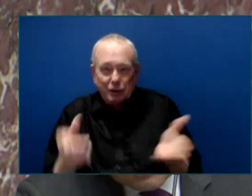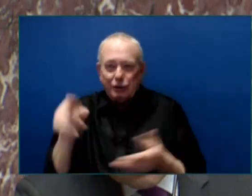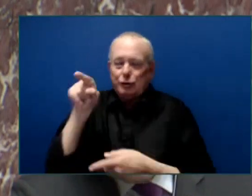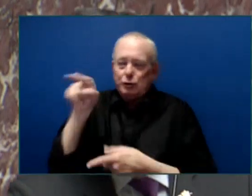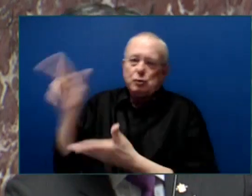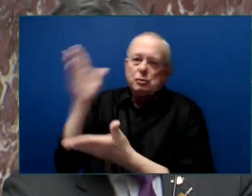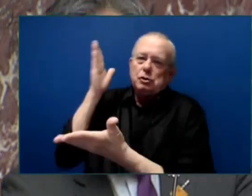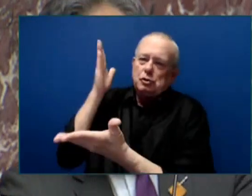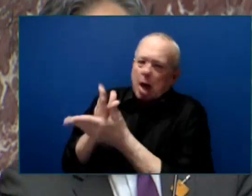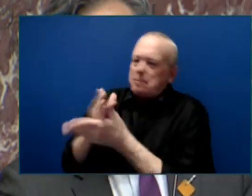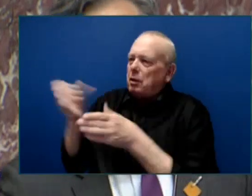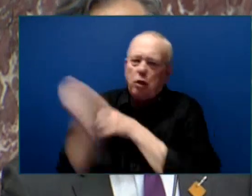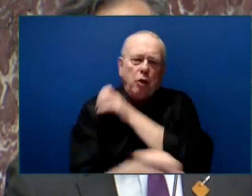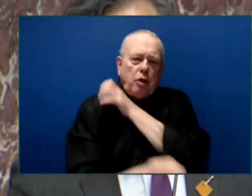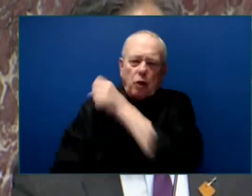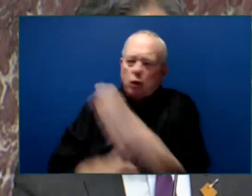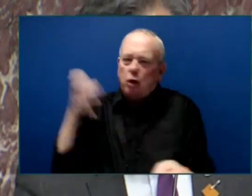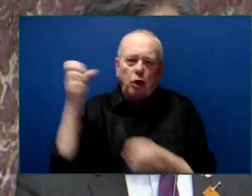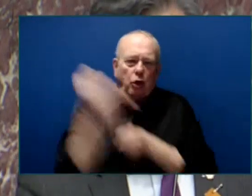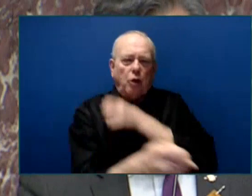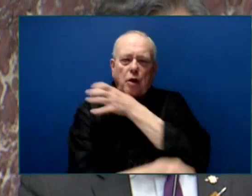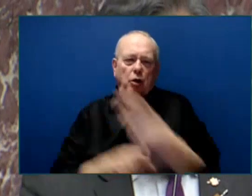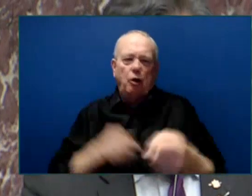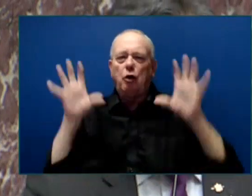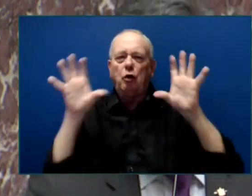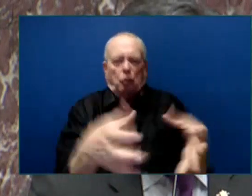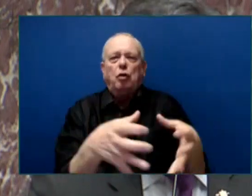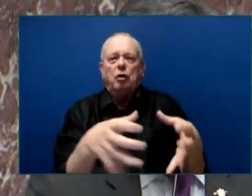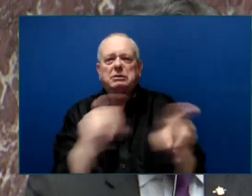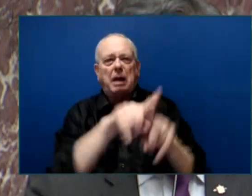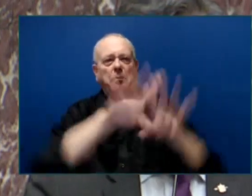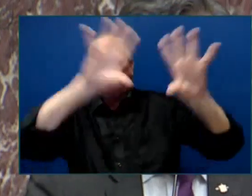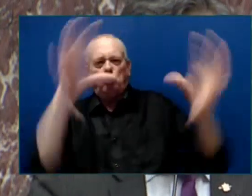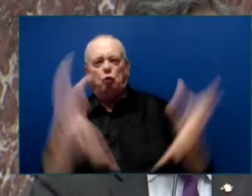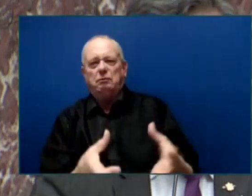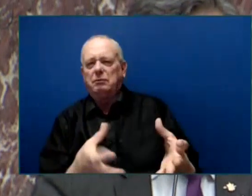and provide the supports he brags about every single day.